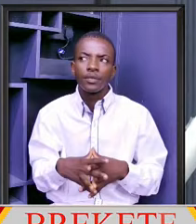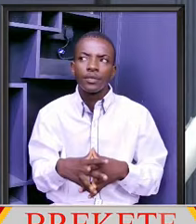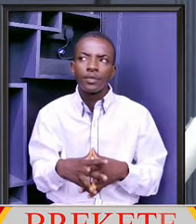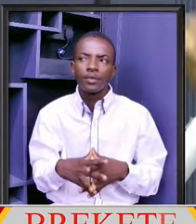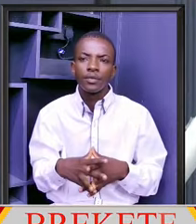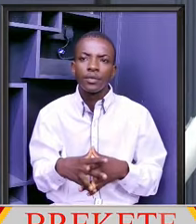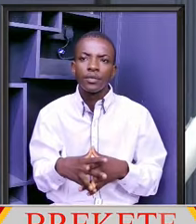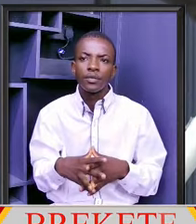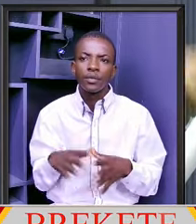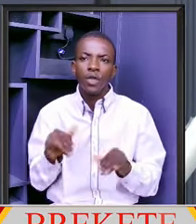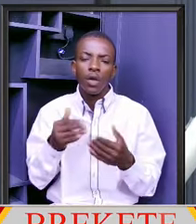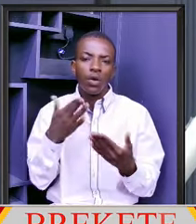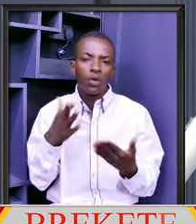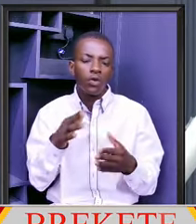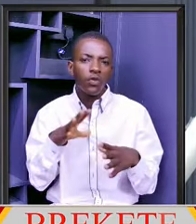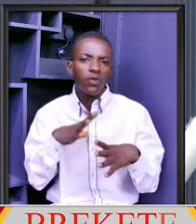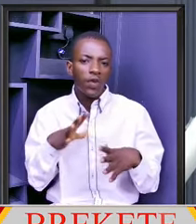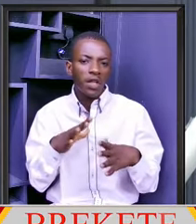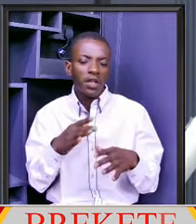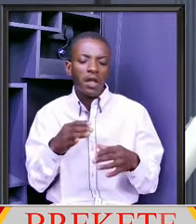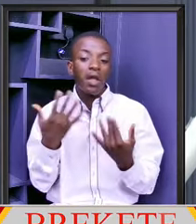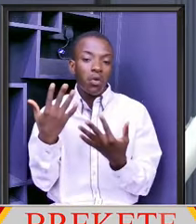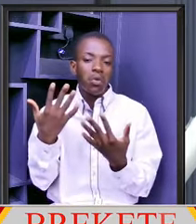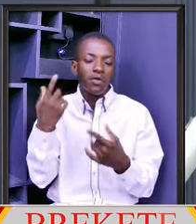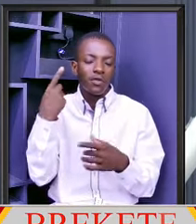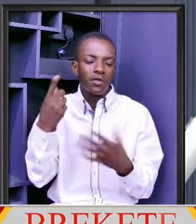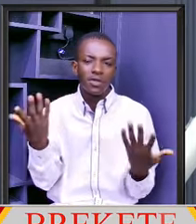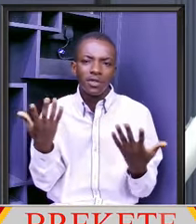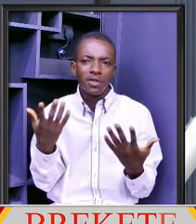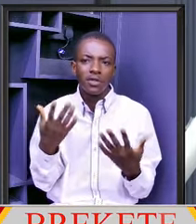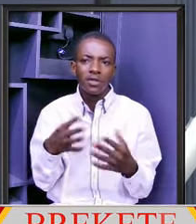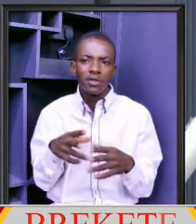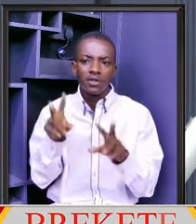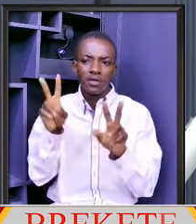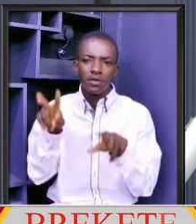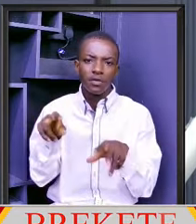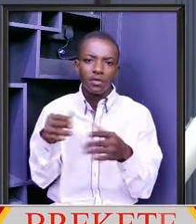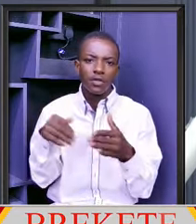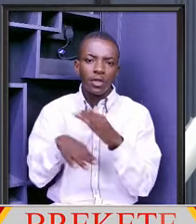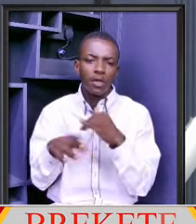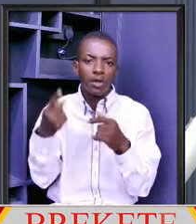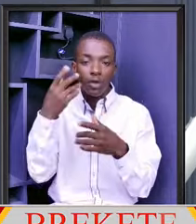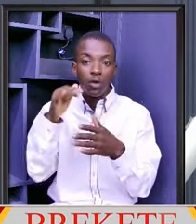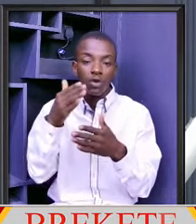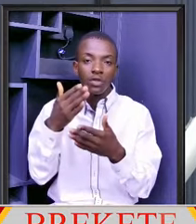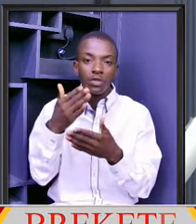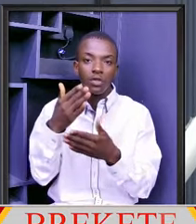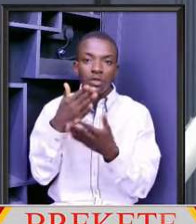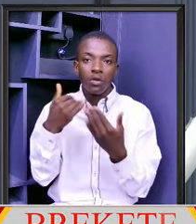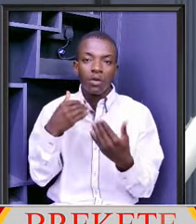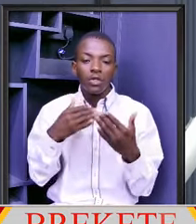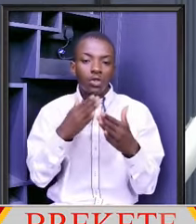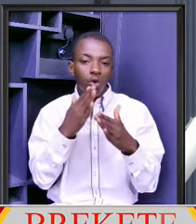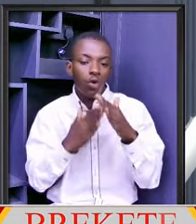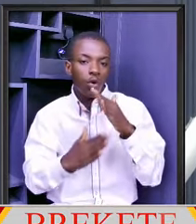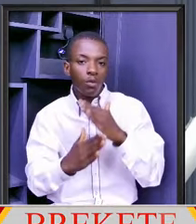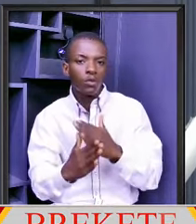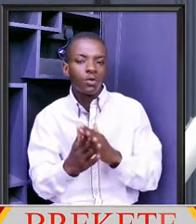Why you fine? Well, hold on for. See, finish, don't they enter? Because person they humble.